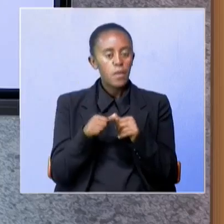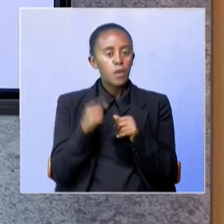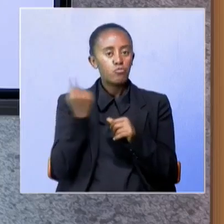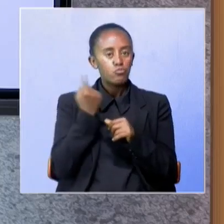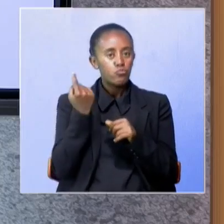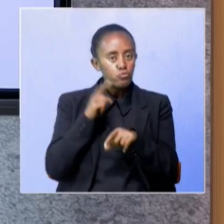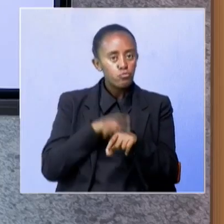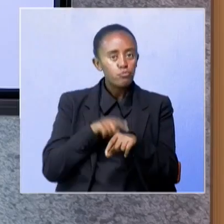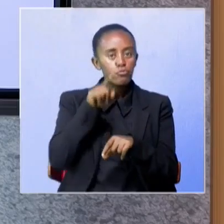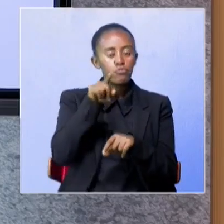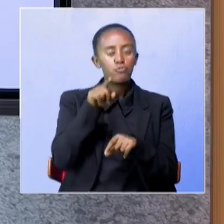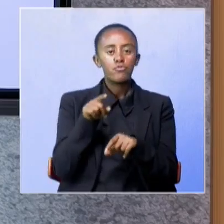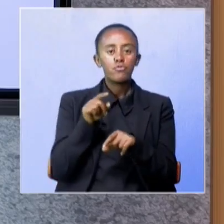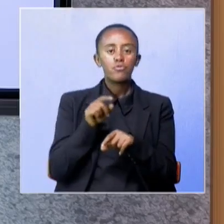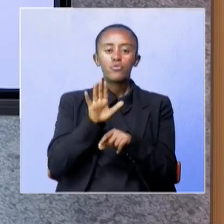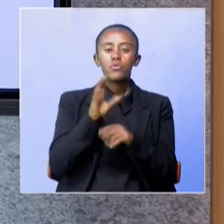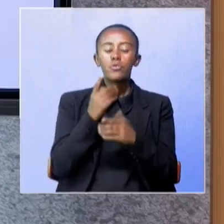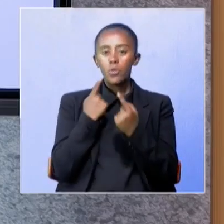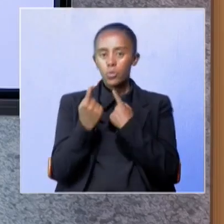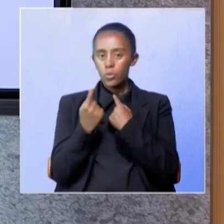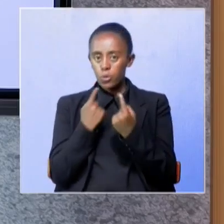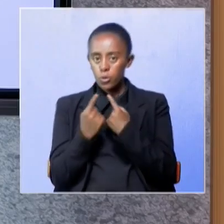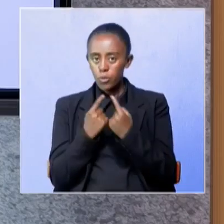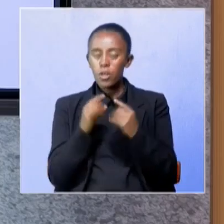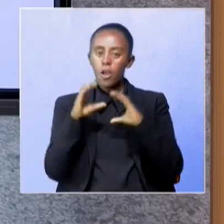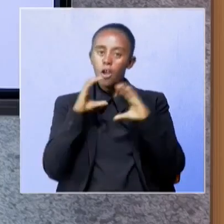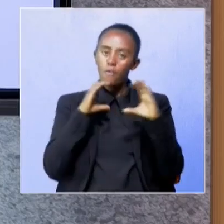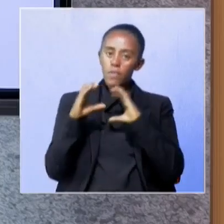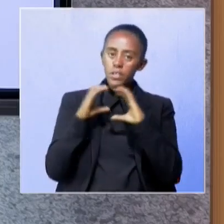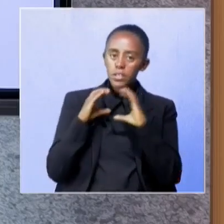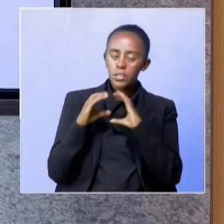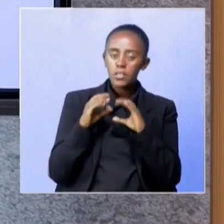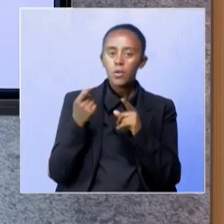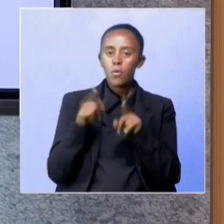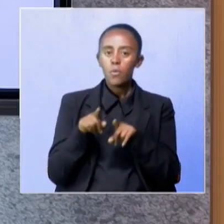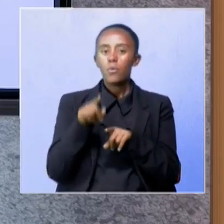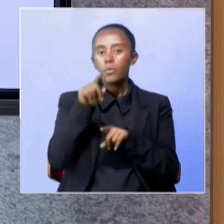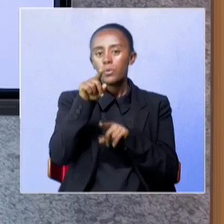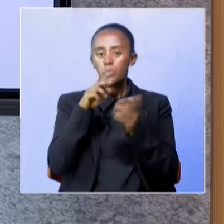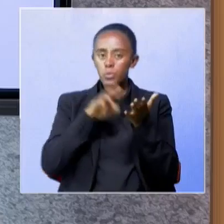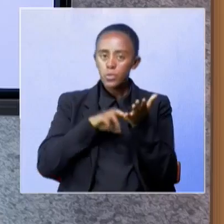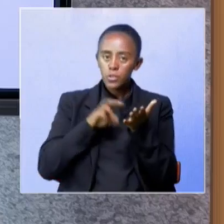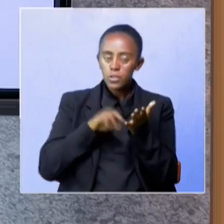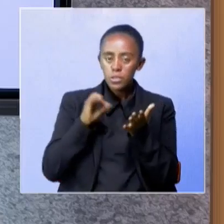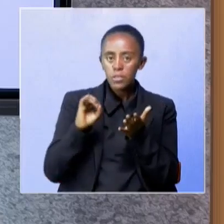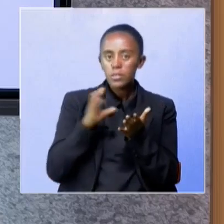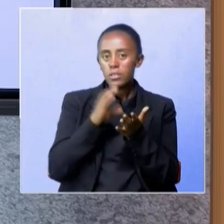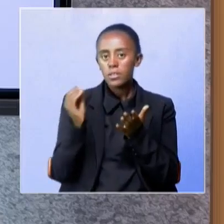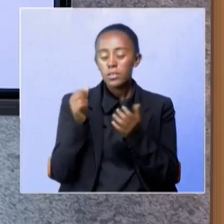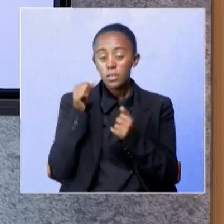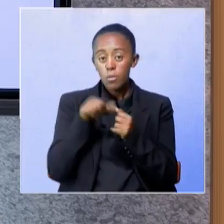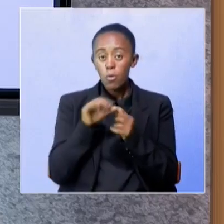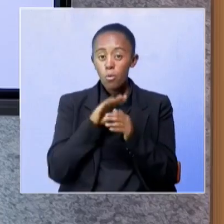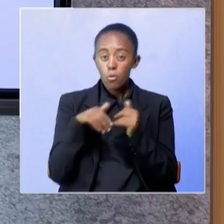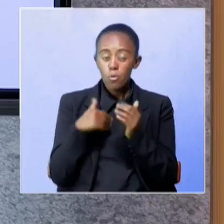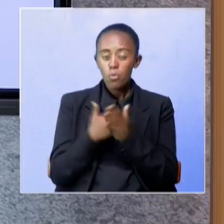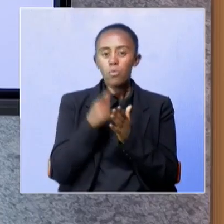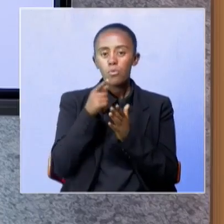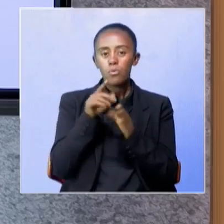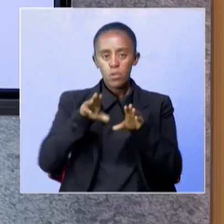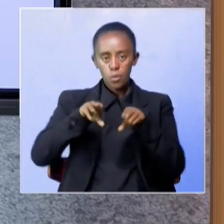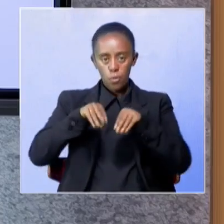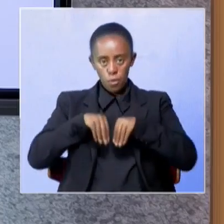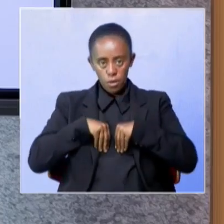use them when you are talking in conversations, when you are reading, and remember to also recognize